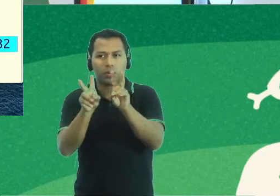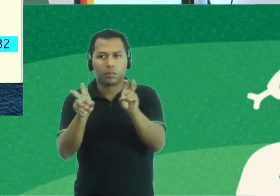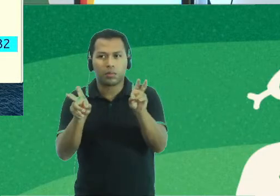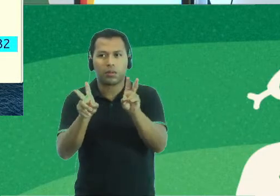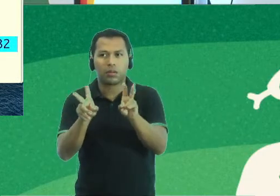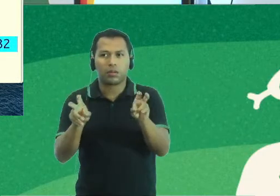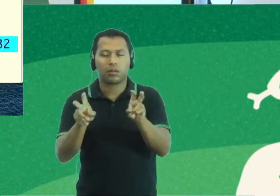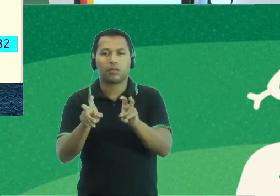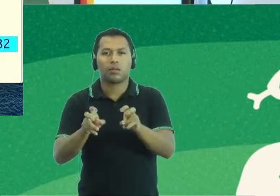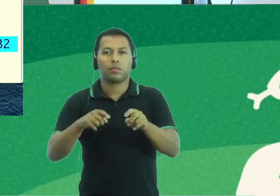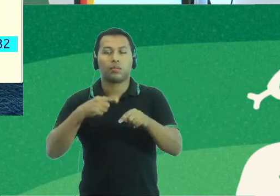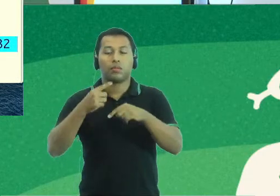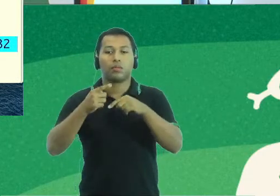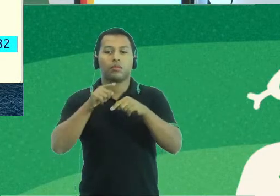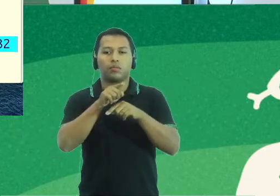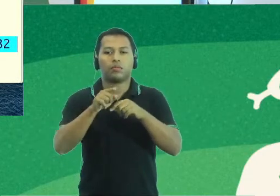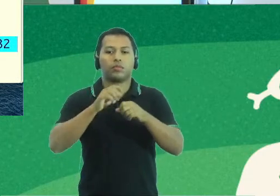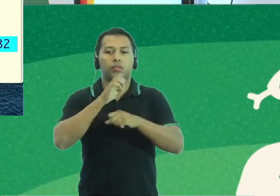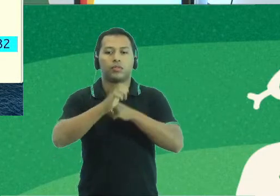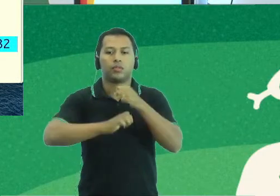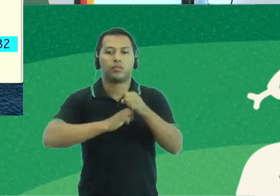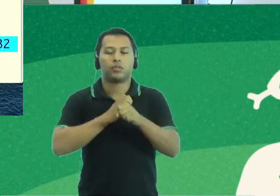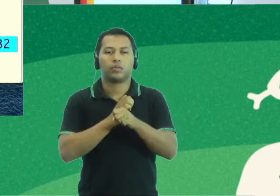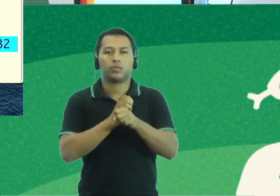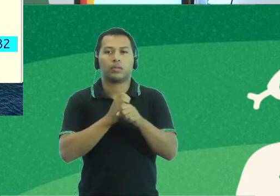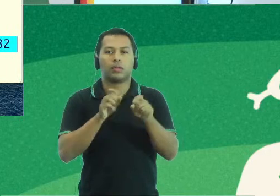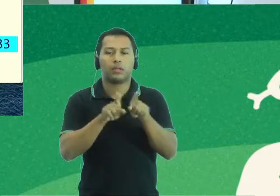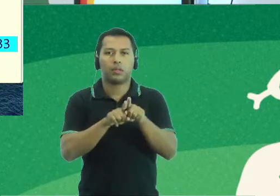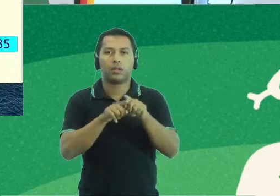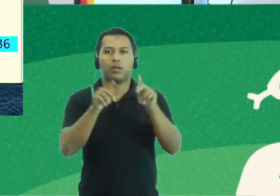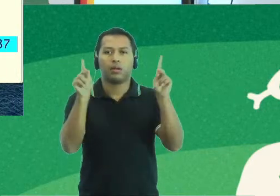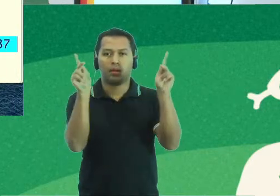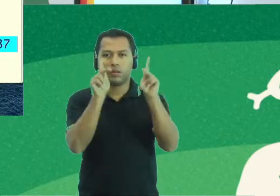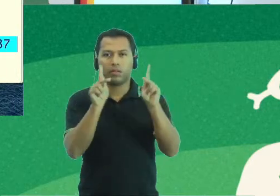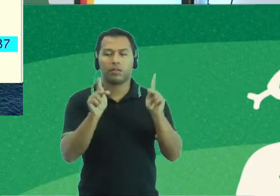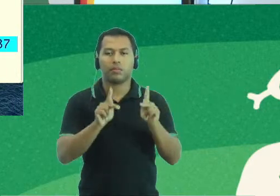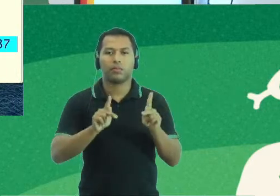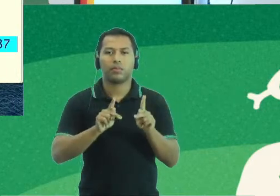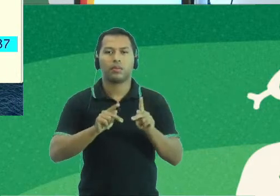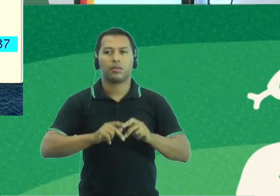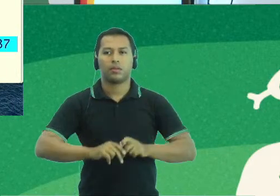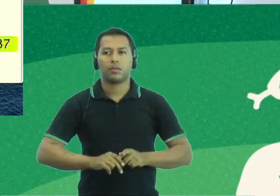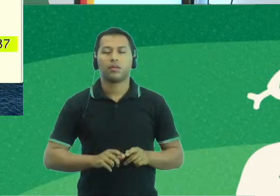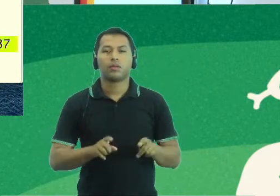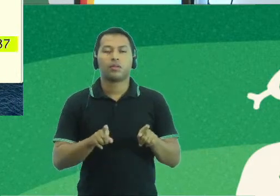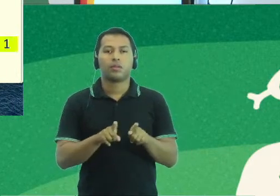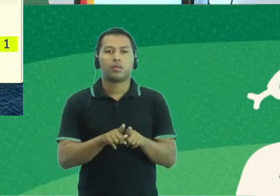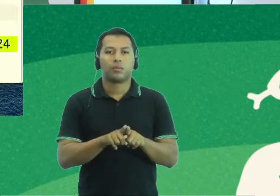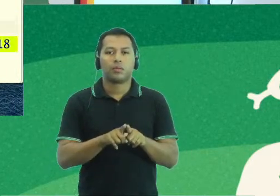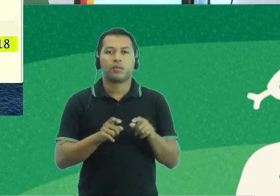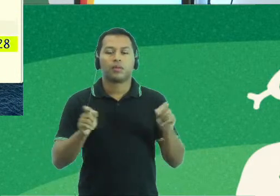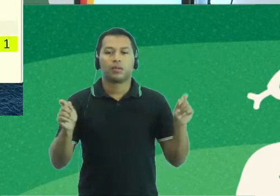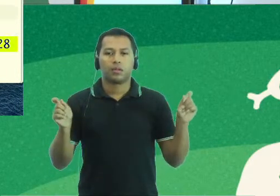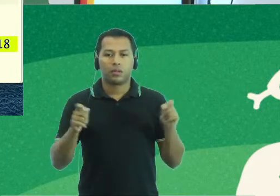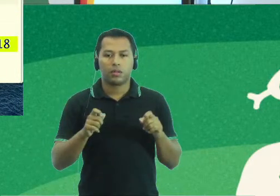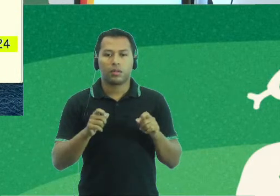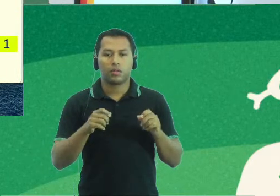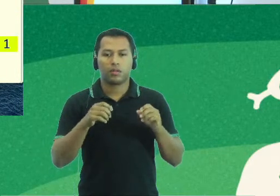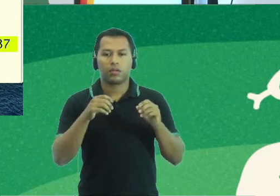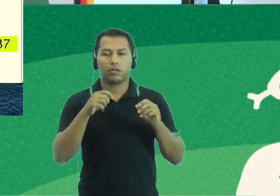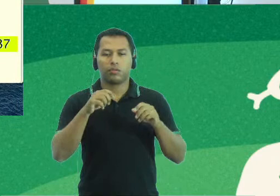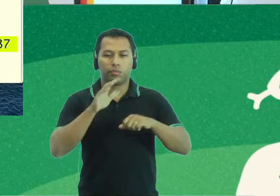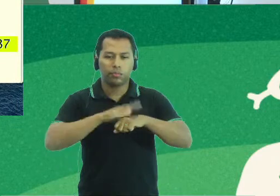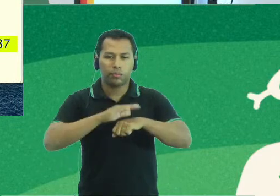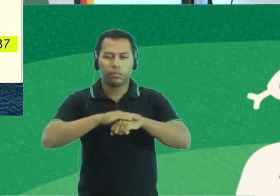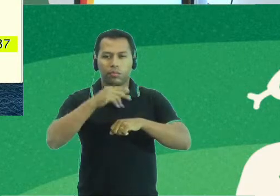HTML content, so you can just write HTML in there by hand, but you don't have to do that. We're just going to pass that in as a string